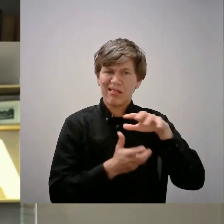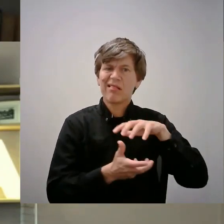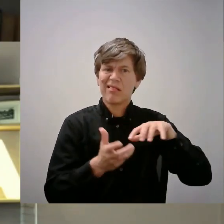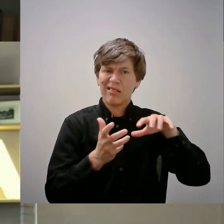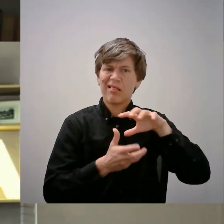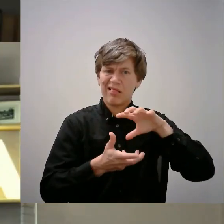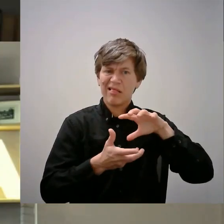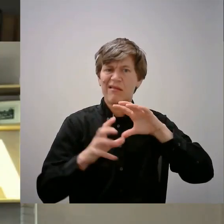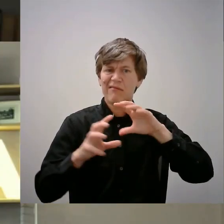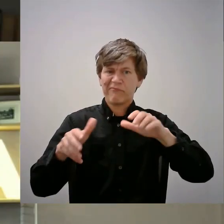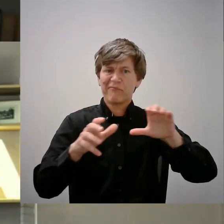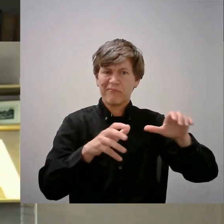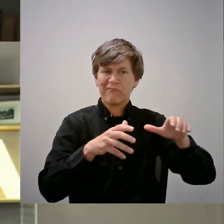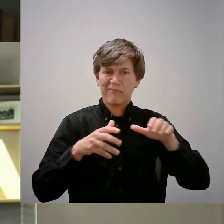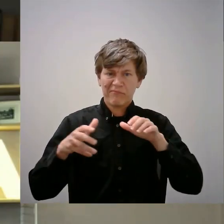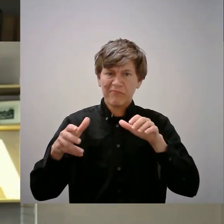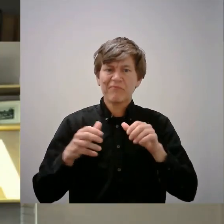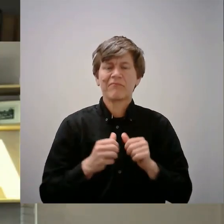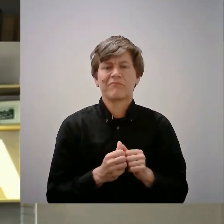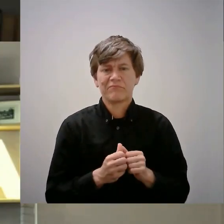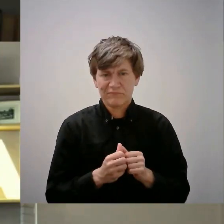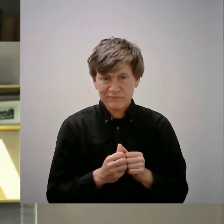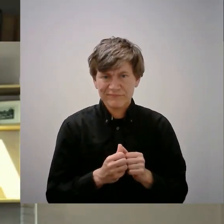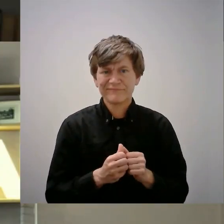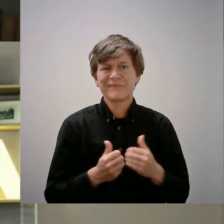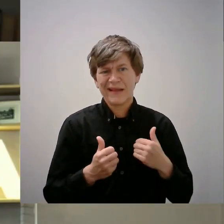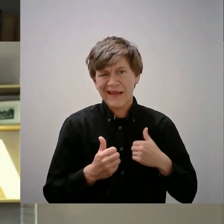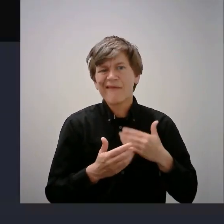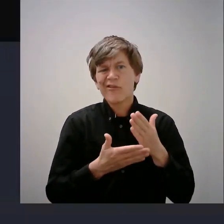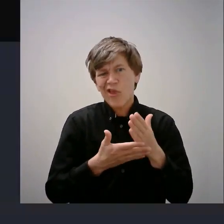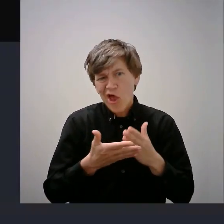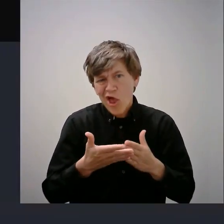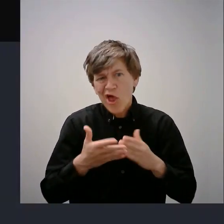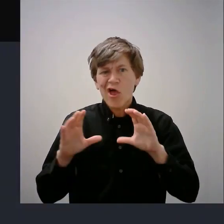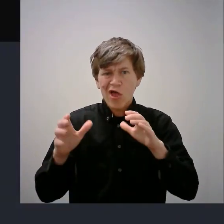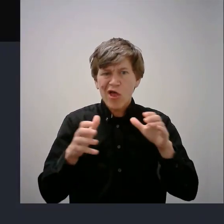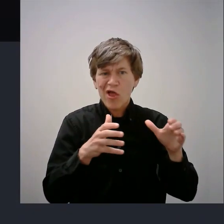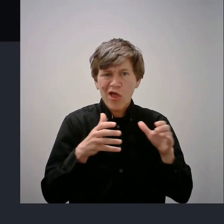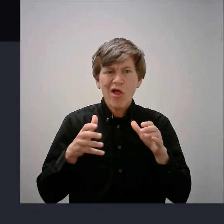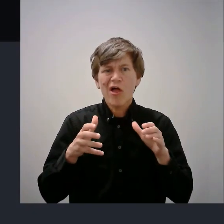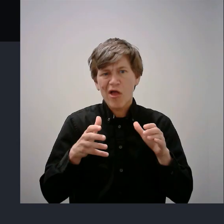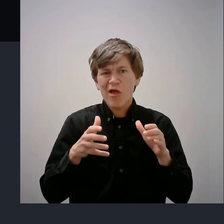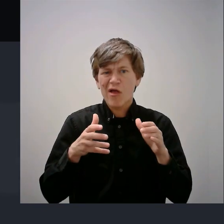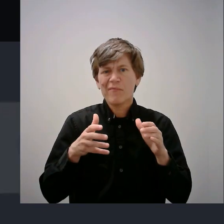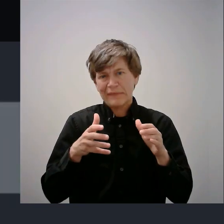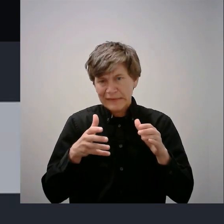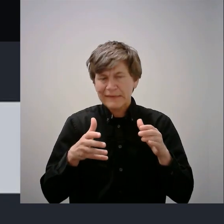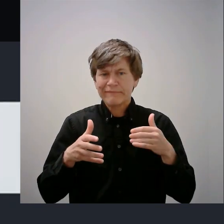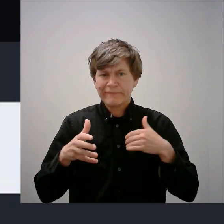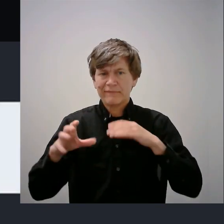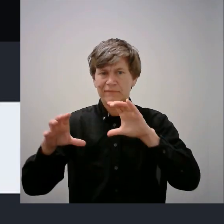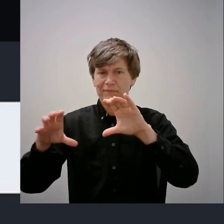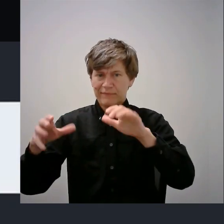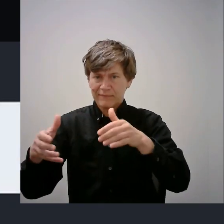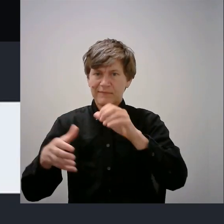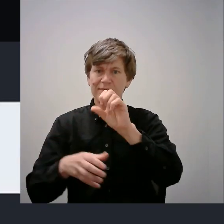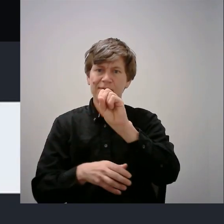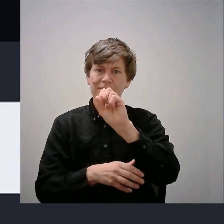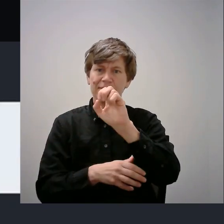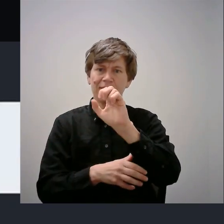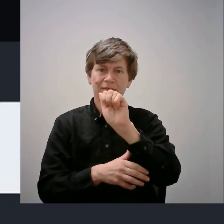A very broad overview of some kind of categorization is sans serif, serif, slab serif,